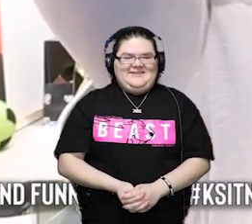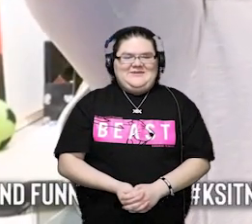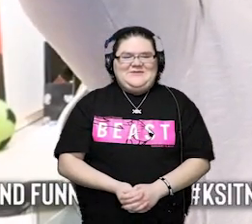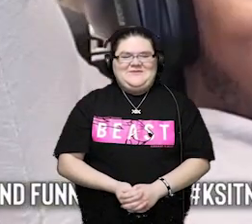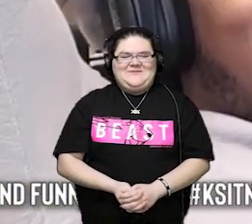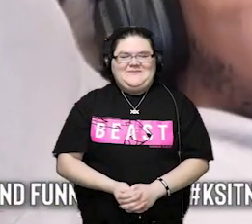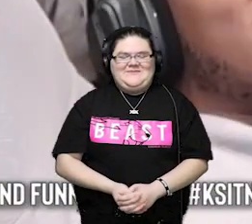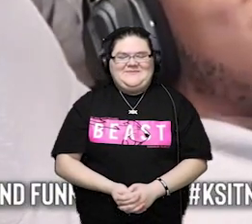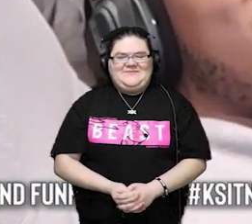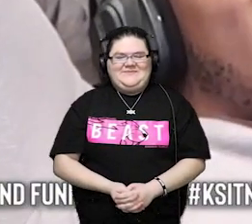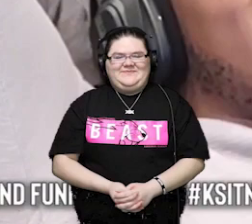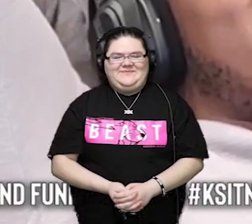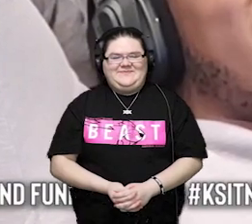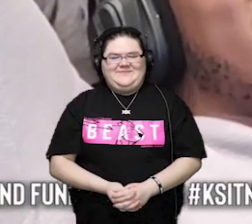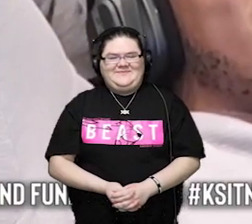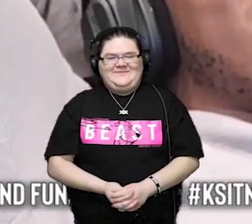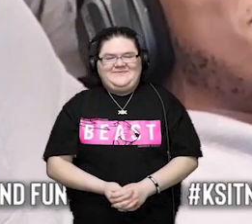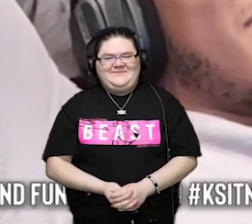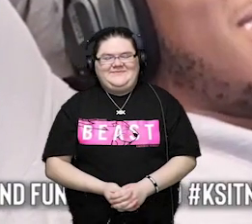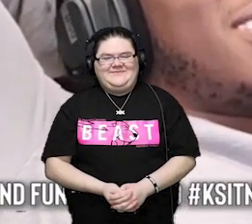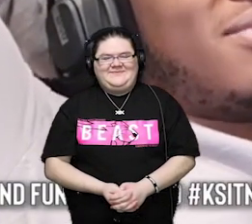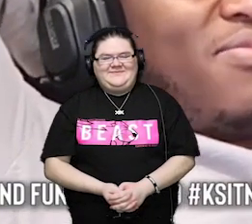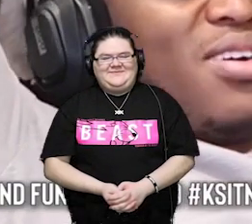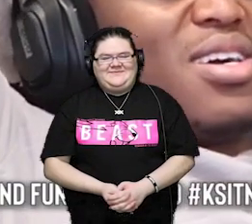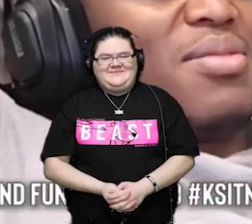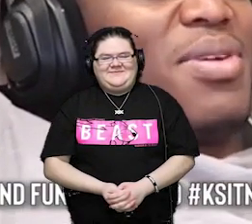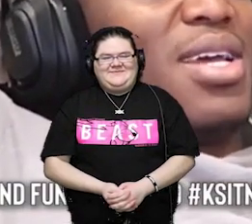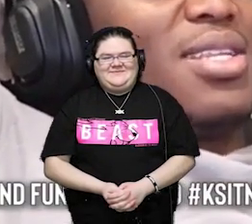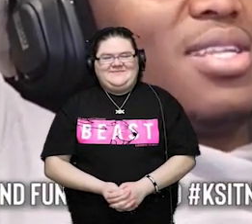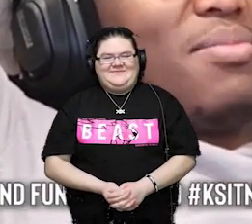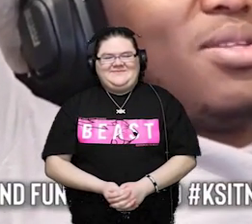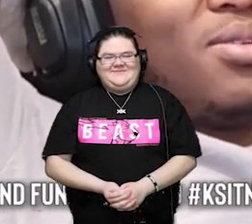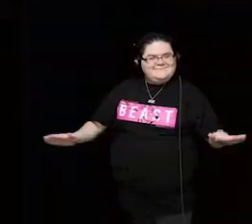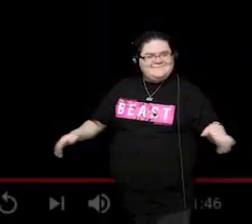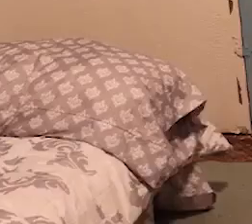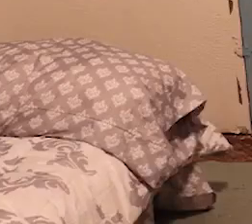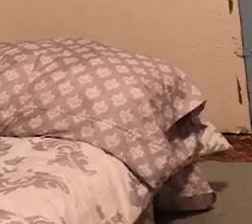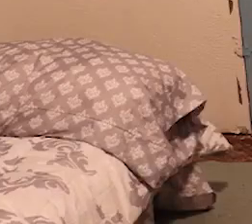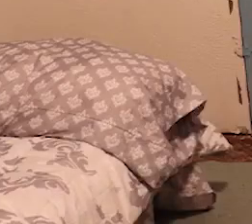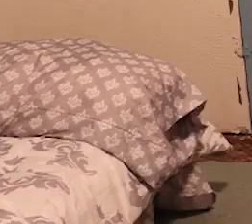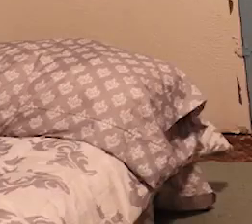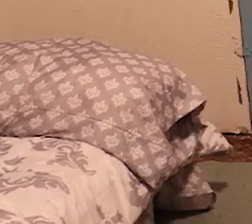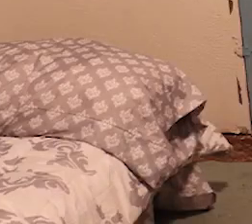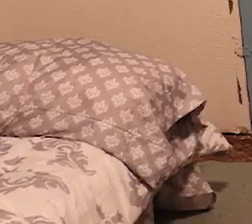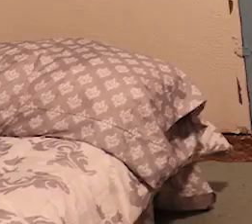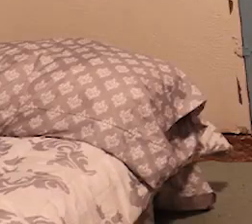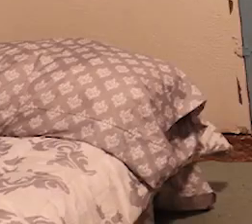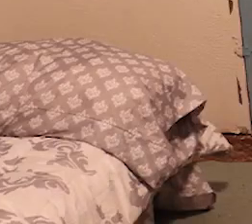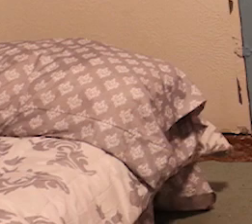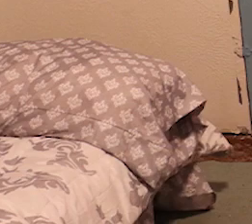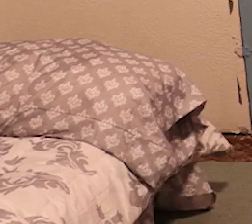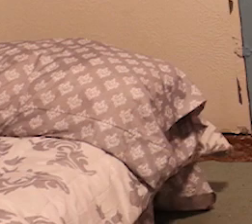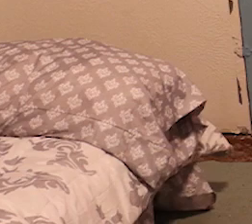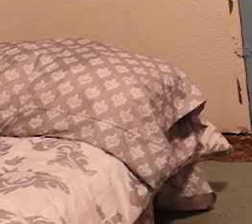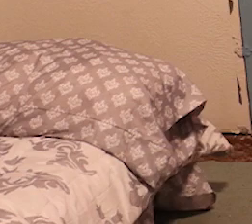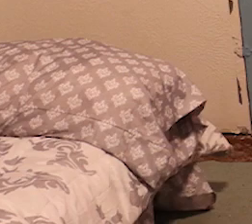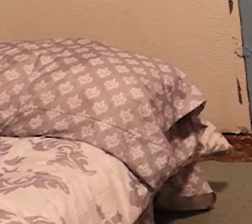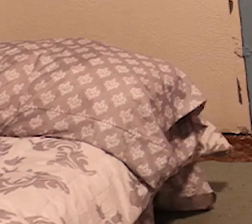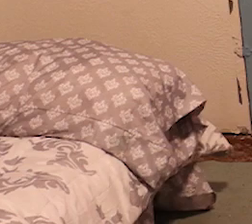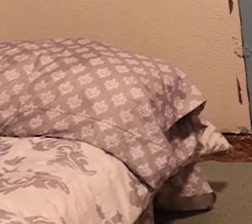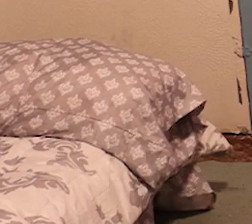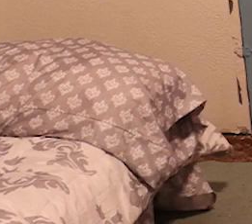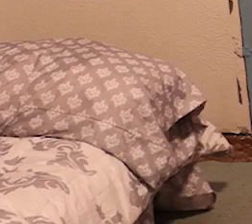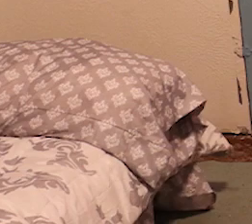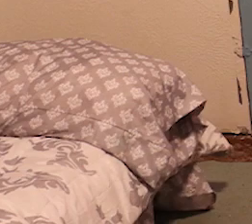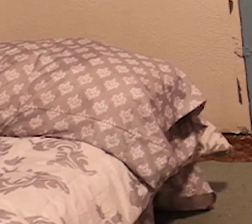head, fam. And yeah, I'll see you lot in a bit. Peace. Fuck, man. I'm not. I believe I didn't laugh in that.